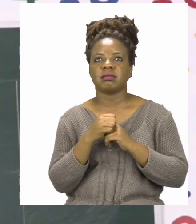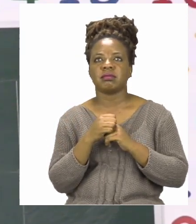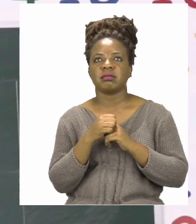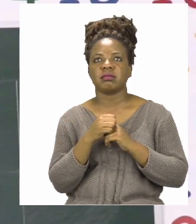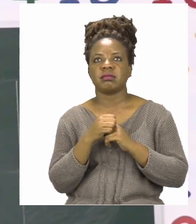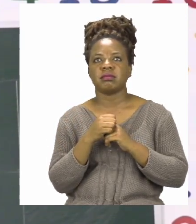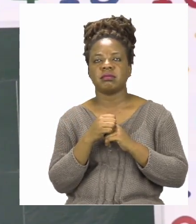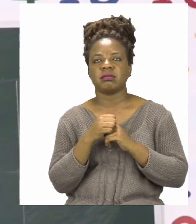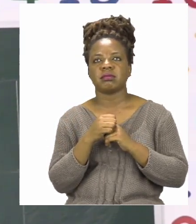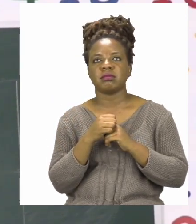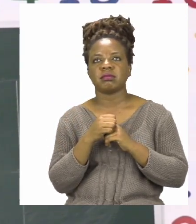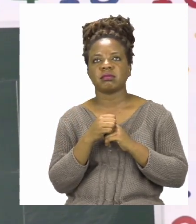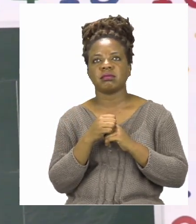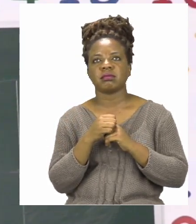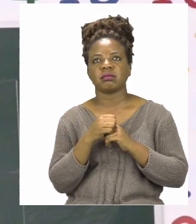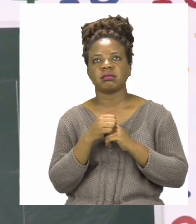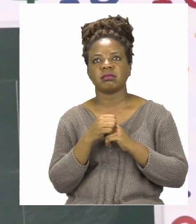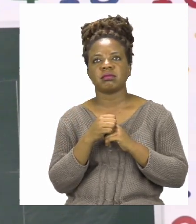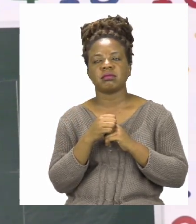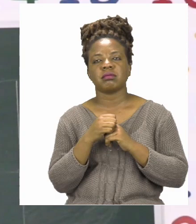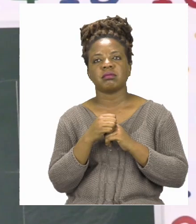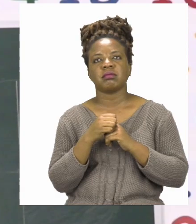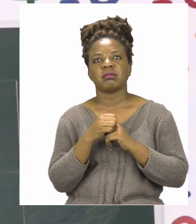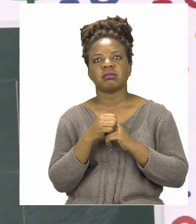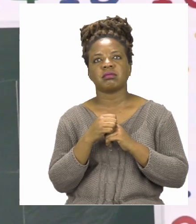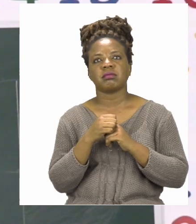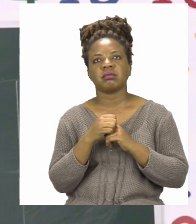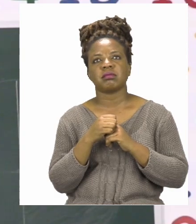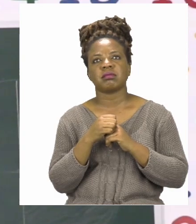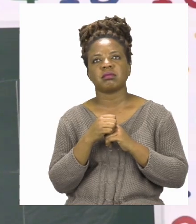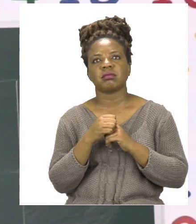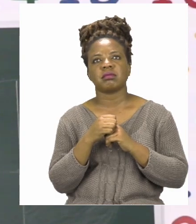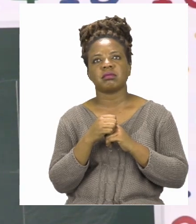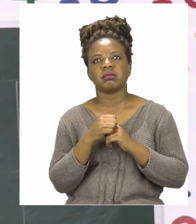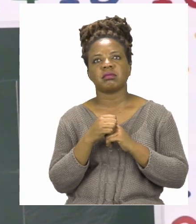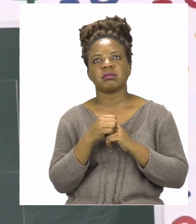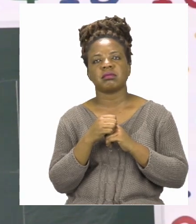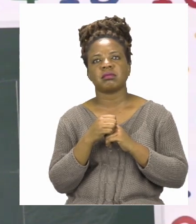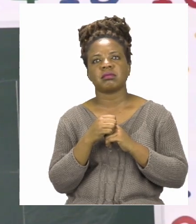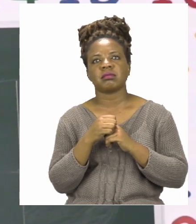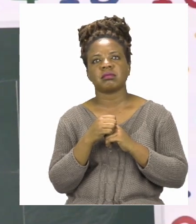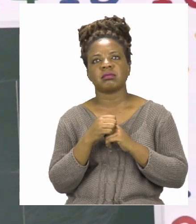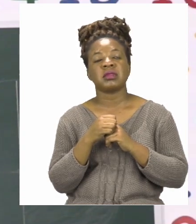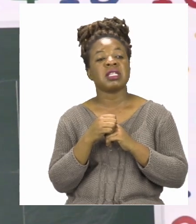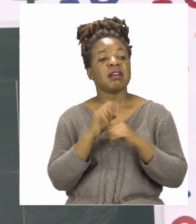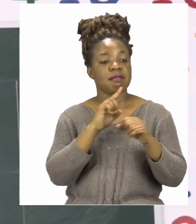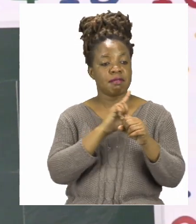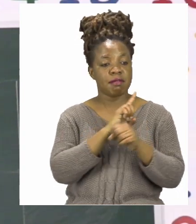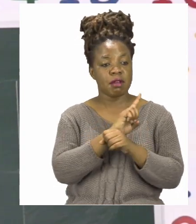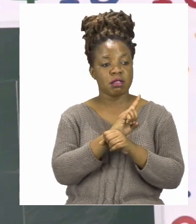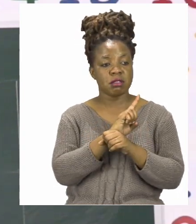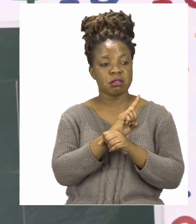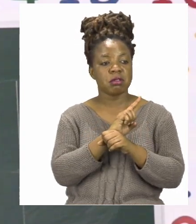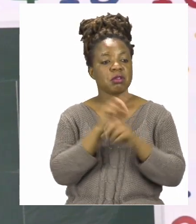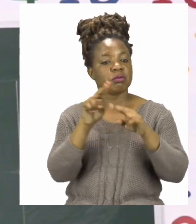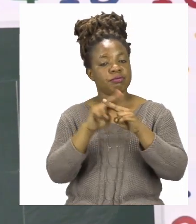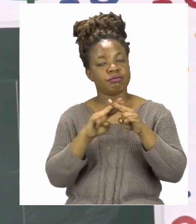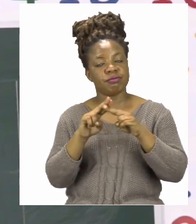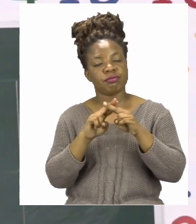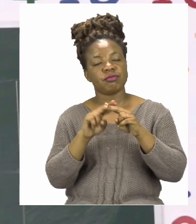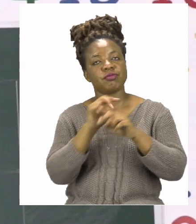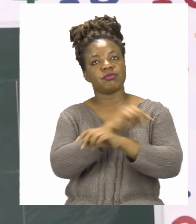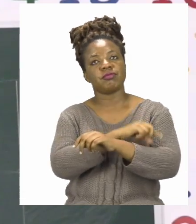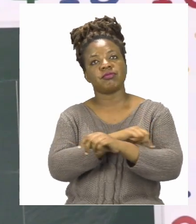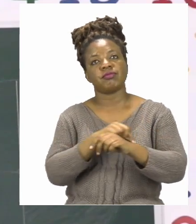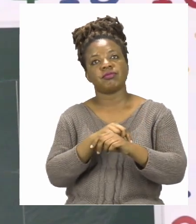proper measurement. The first thing when you are guessing or estimating, you don't need a ruler. So what I'm going to do is I'm